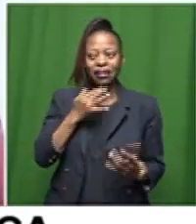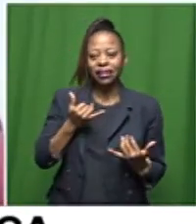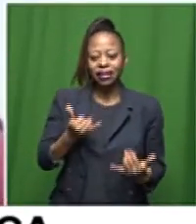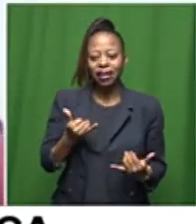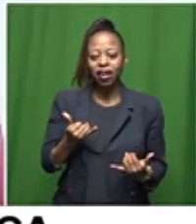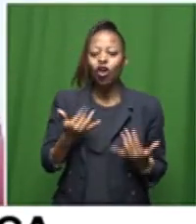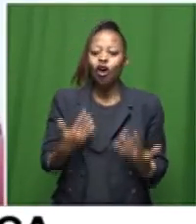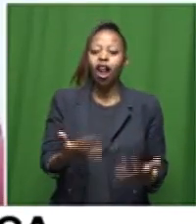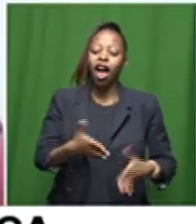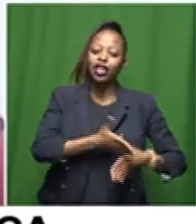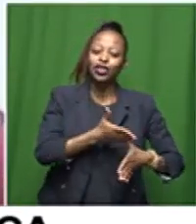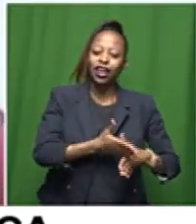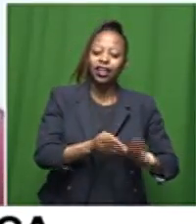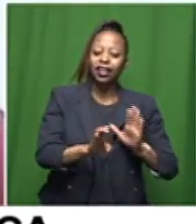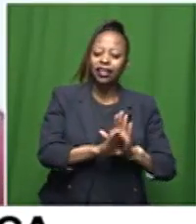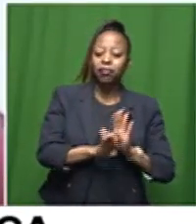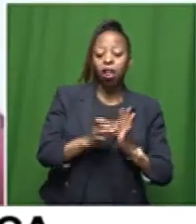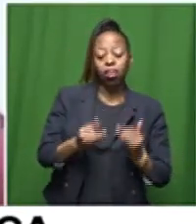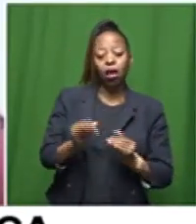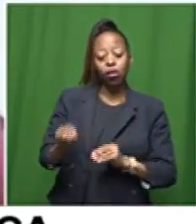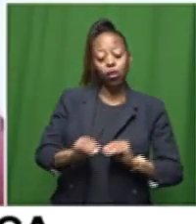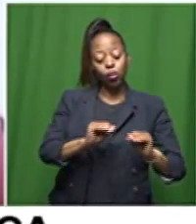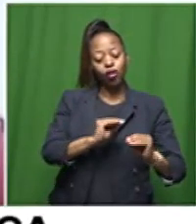the light duty. For instance, at work I'm on the light